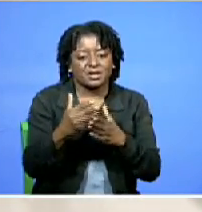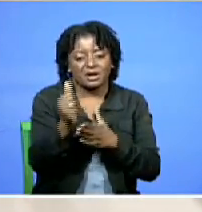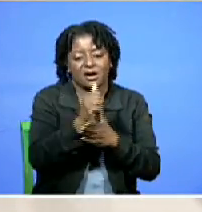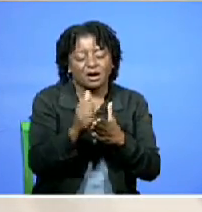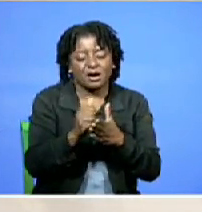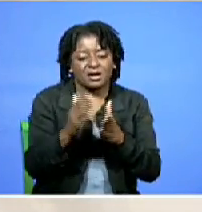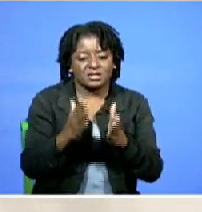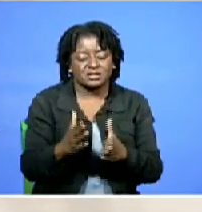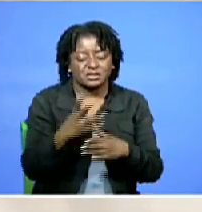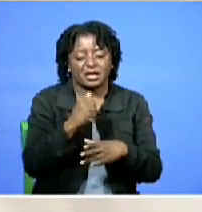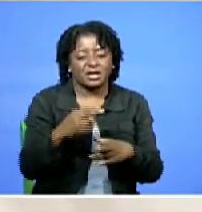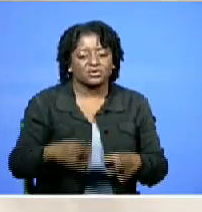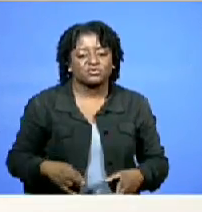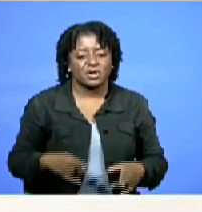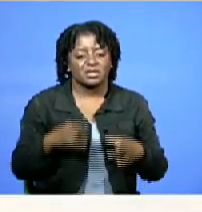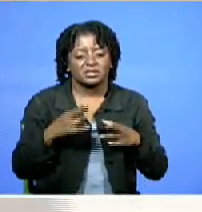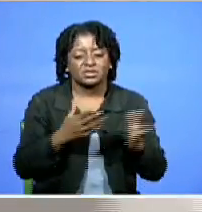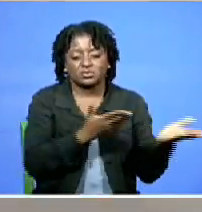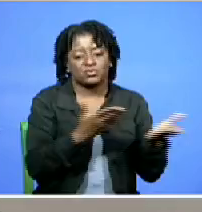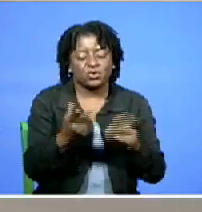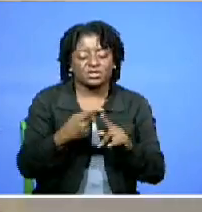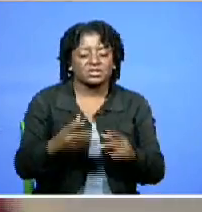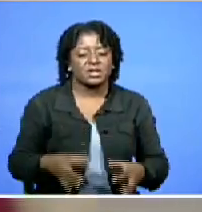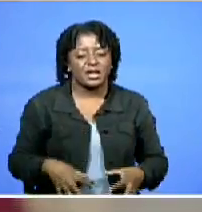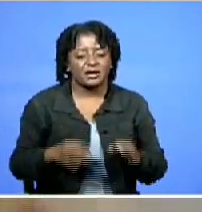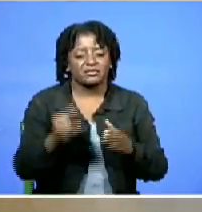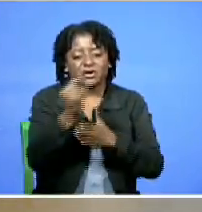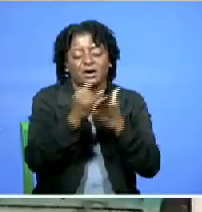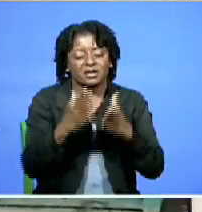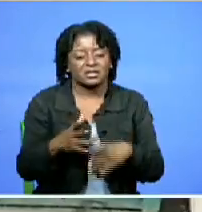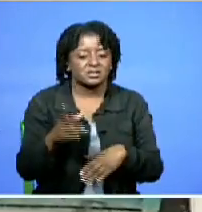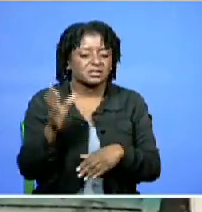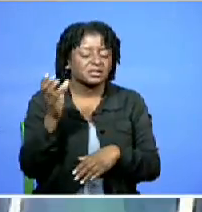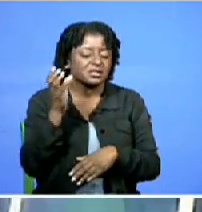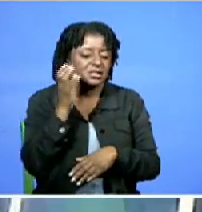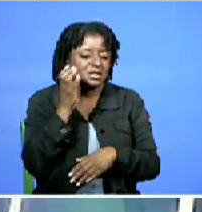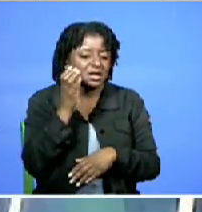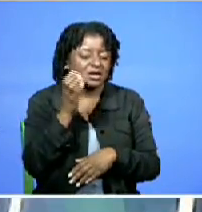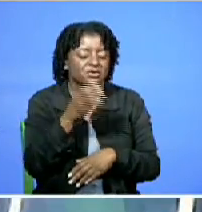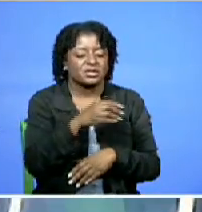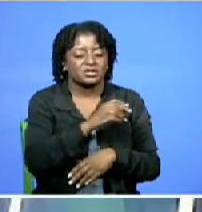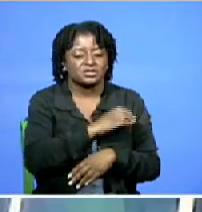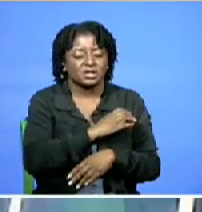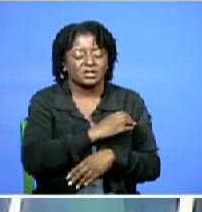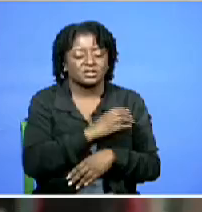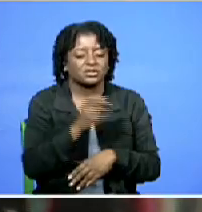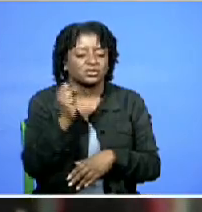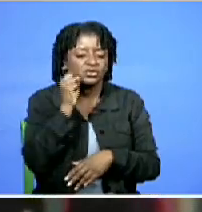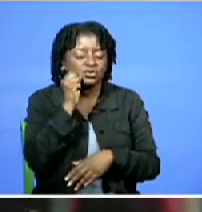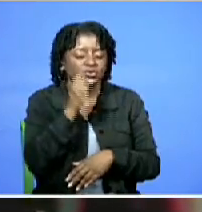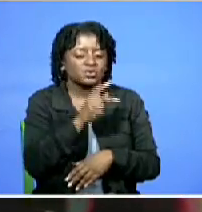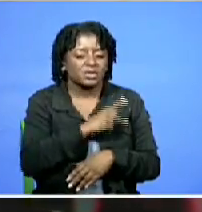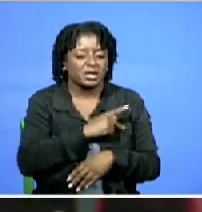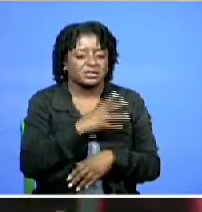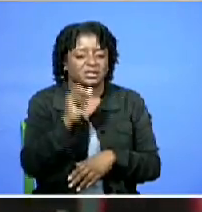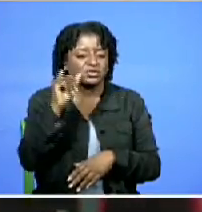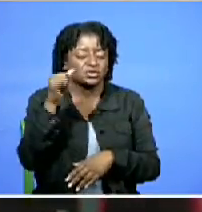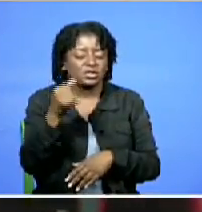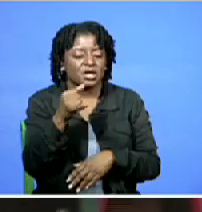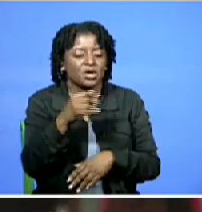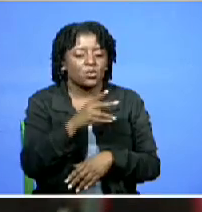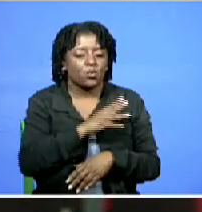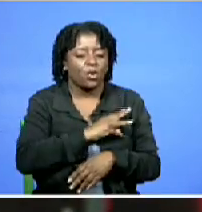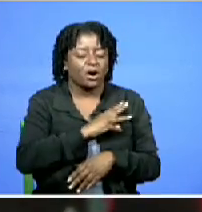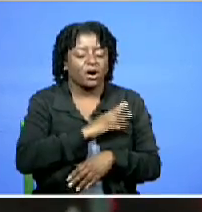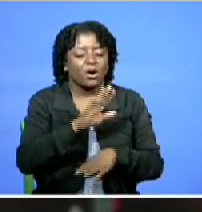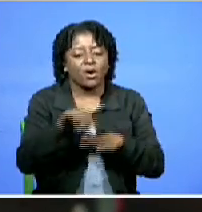to life in a recent exhibition. The artists, Carrie China, Sue Katz, and Janine Walker, all a part of the ongoing